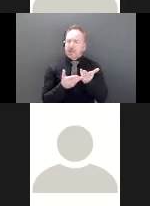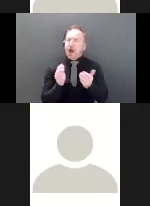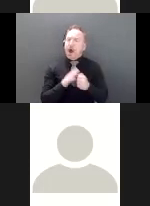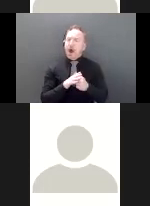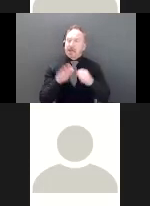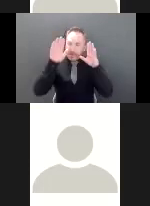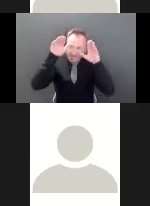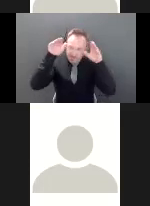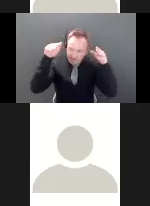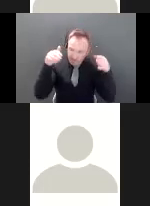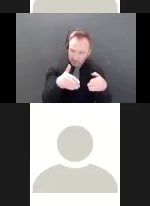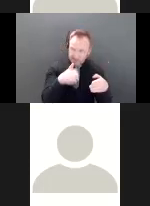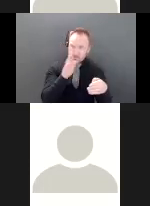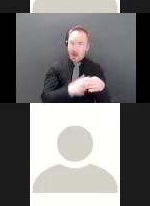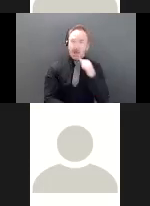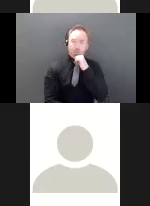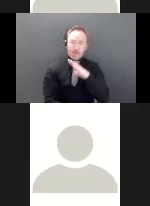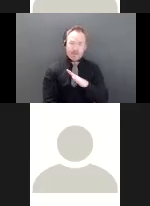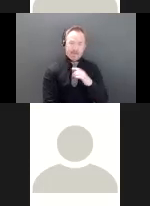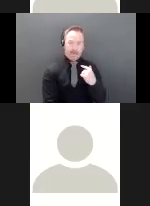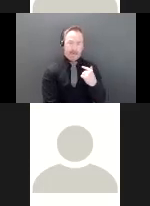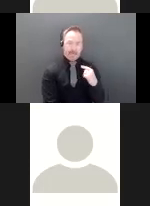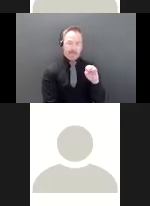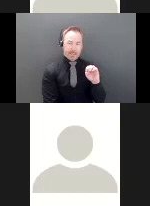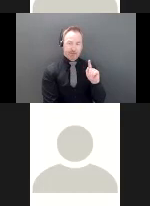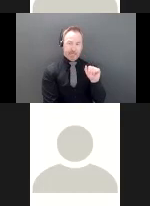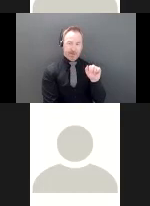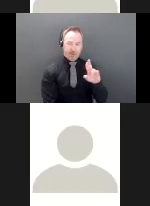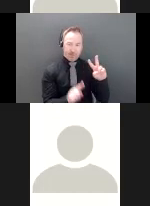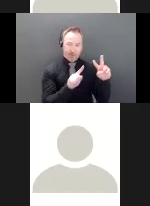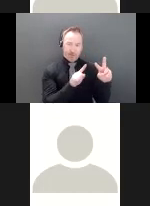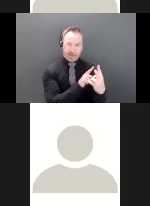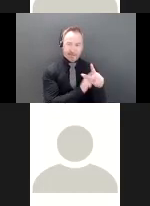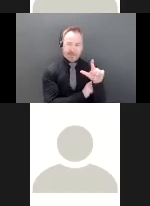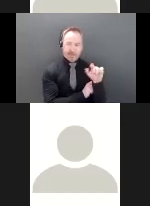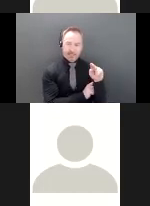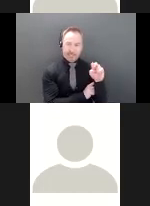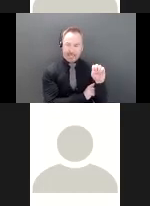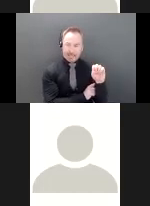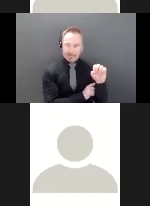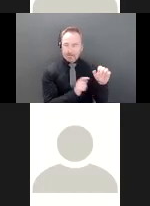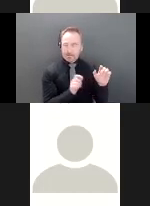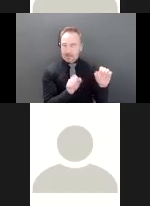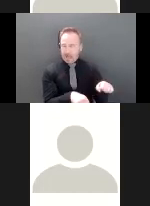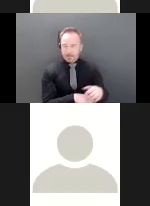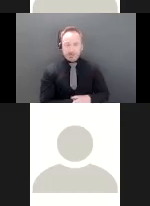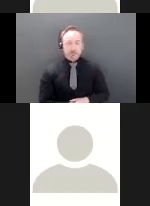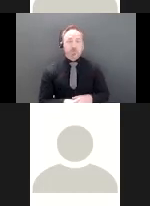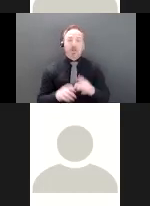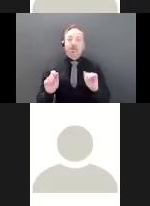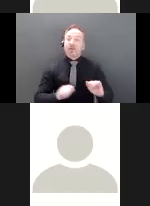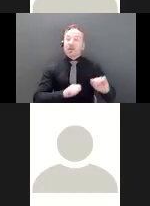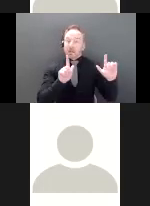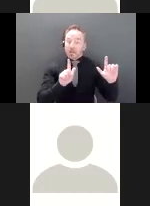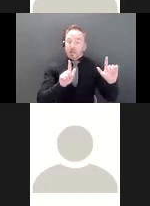gender lens in their work specifically. So you can read more about that. We'll go on to the next slide here.